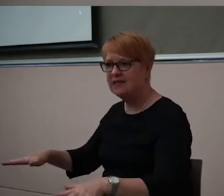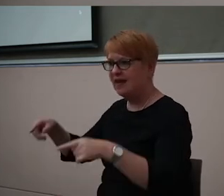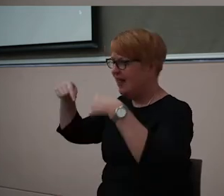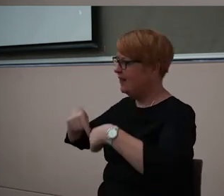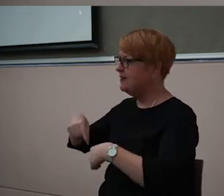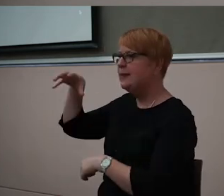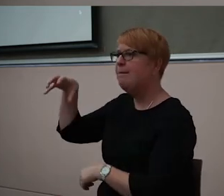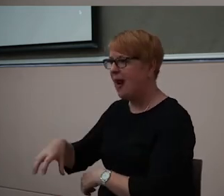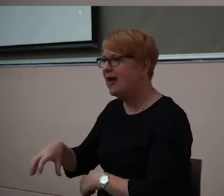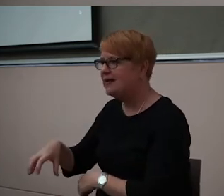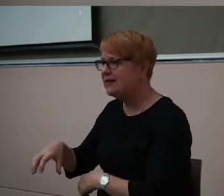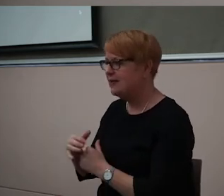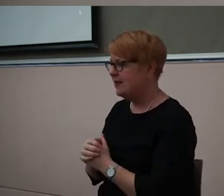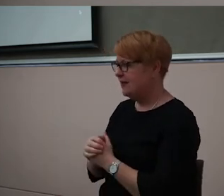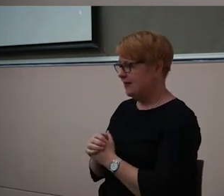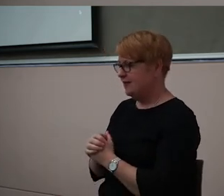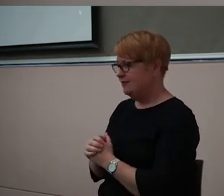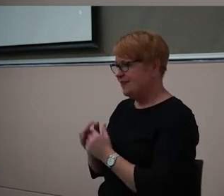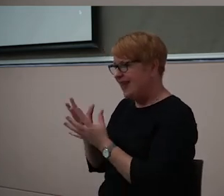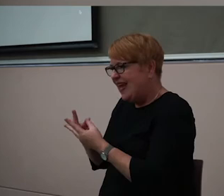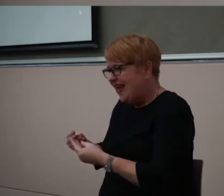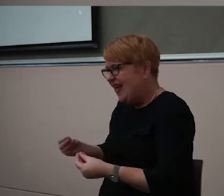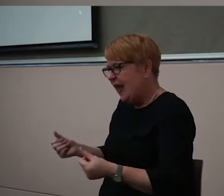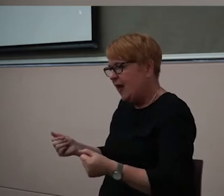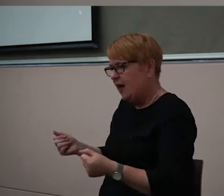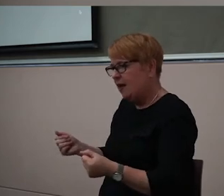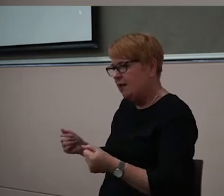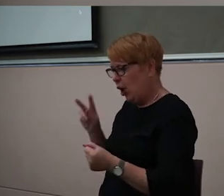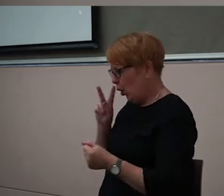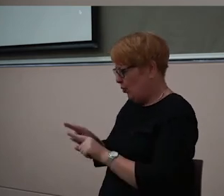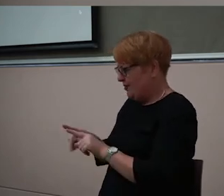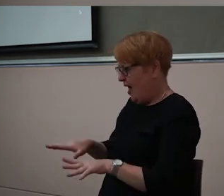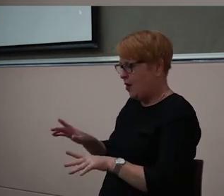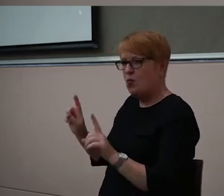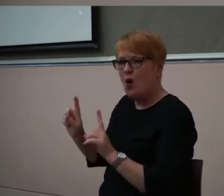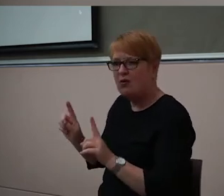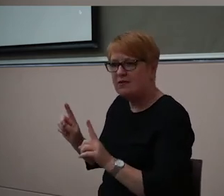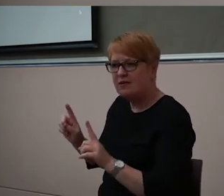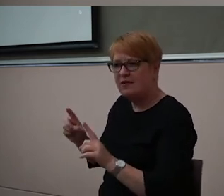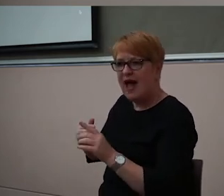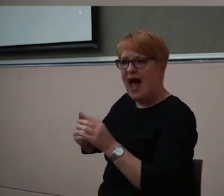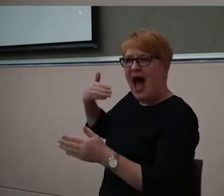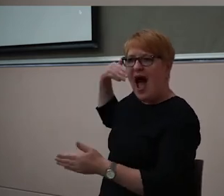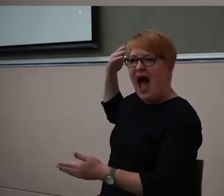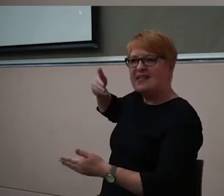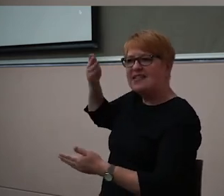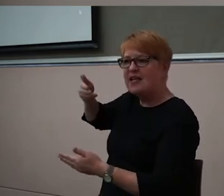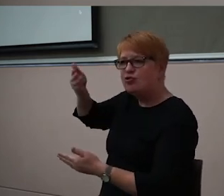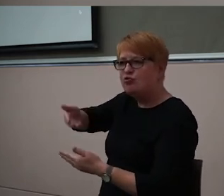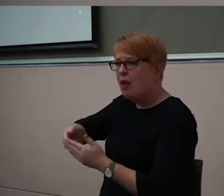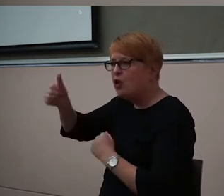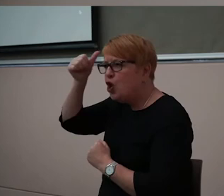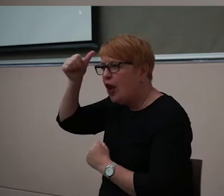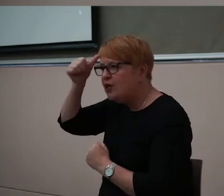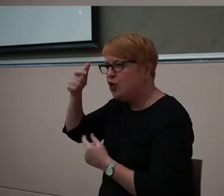and what healing might look like, and what ancestral knowledge we hold on